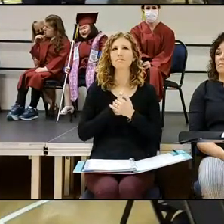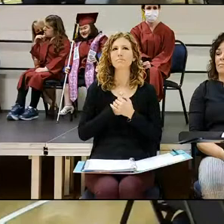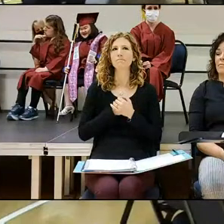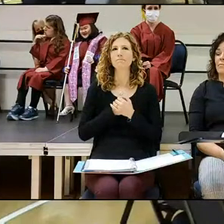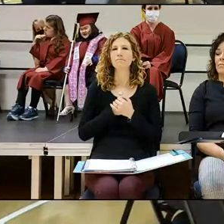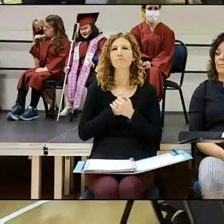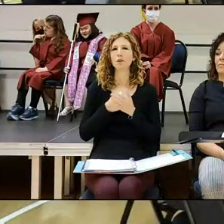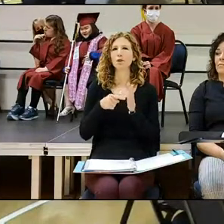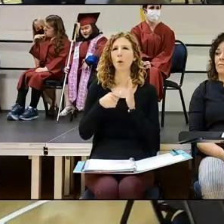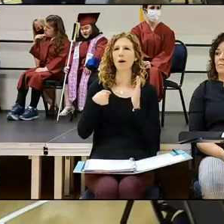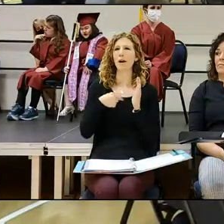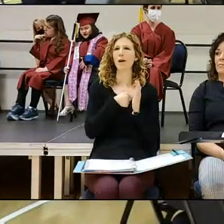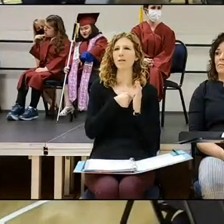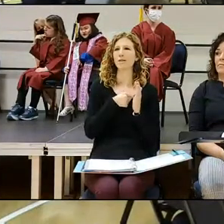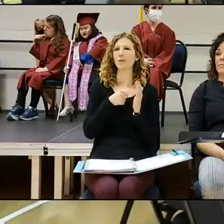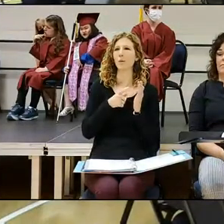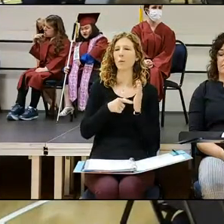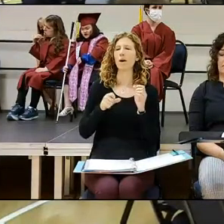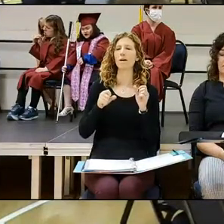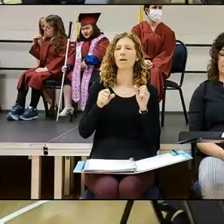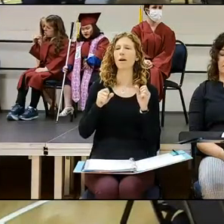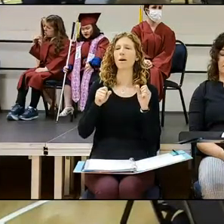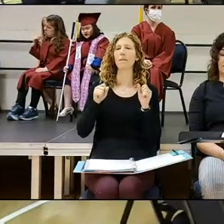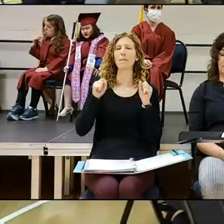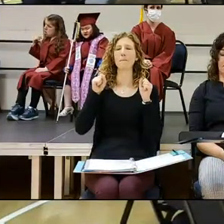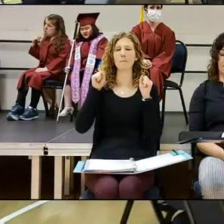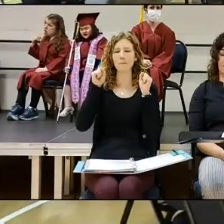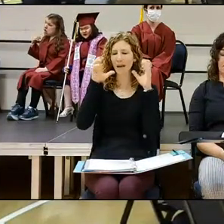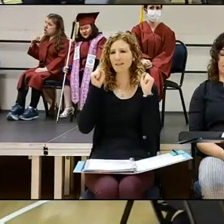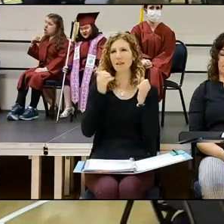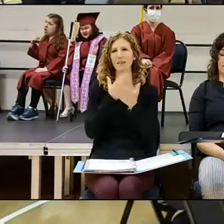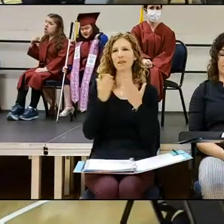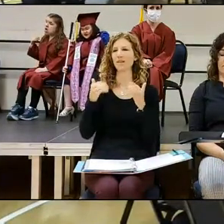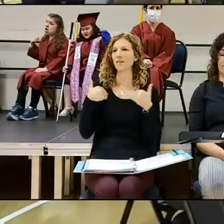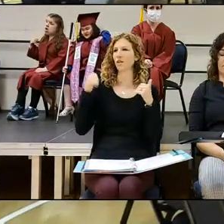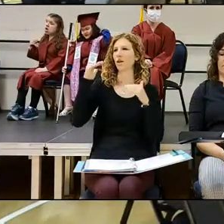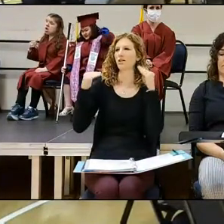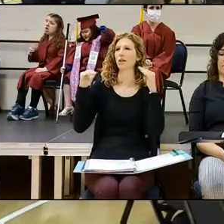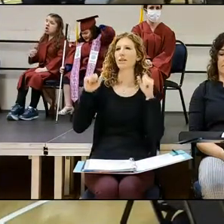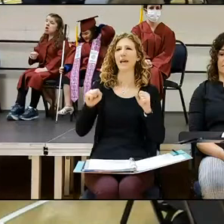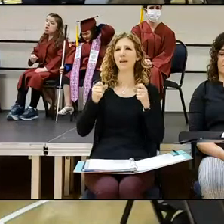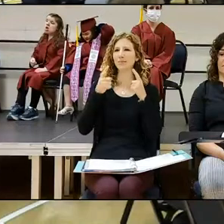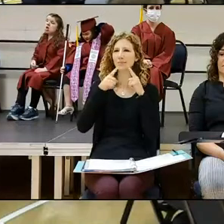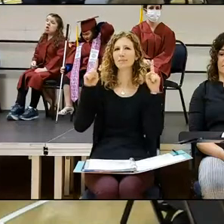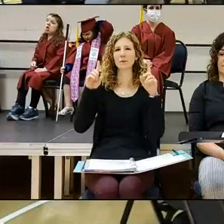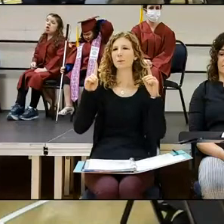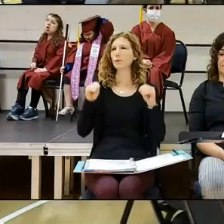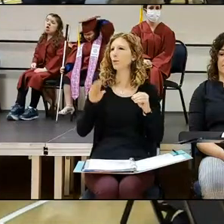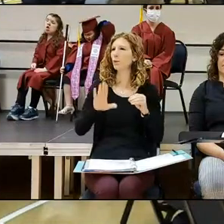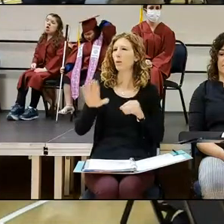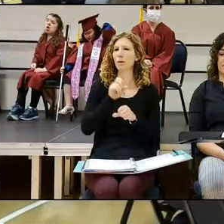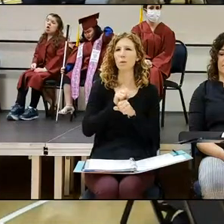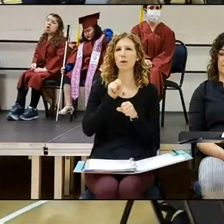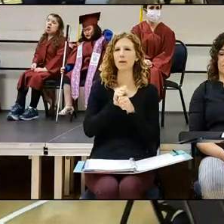showing us what amazing things all these young adults can do. It's simply amazing the work you do.